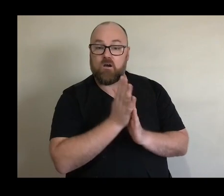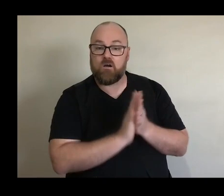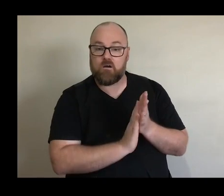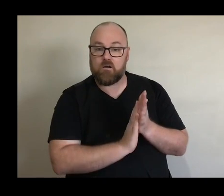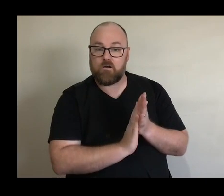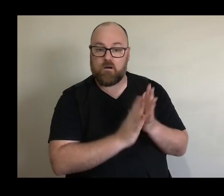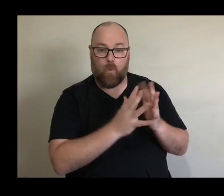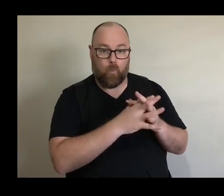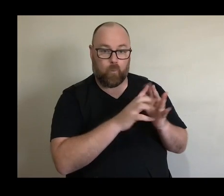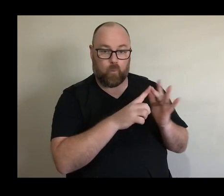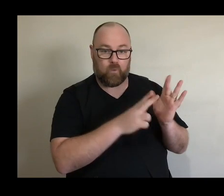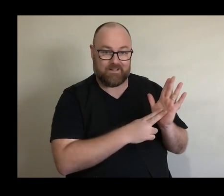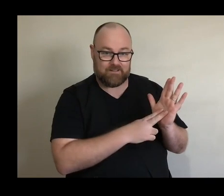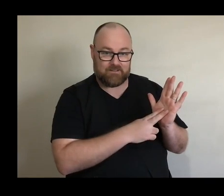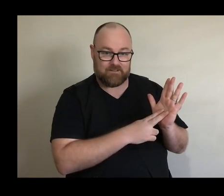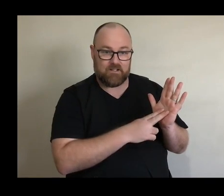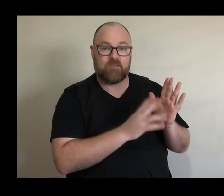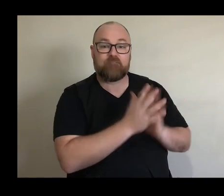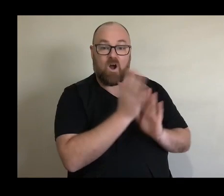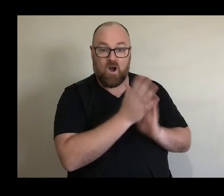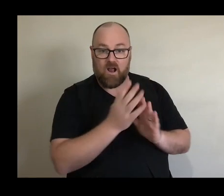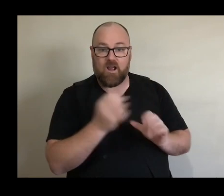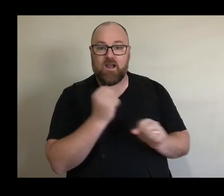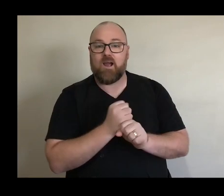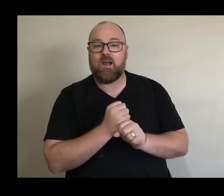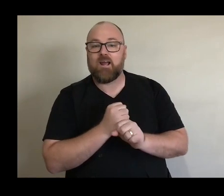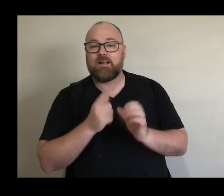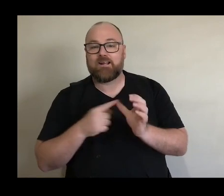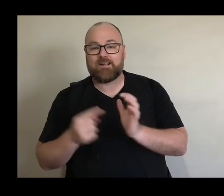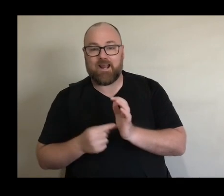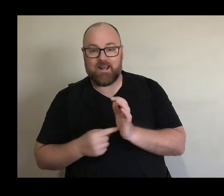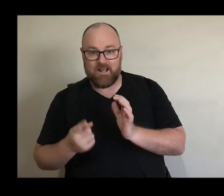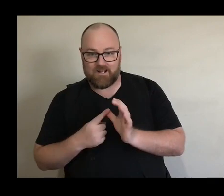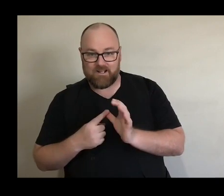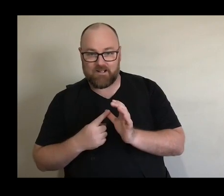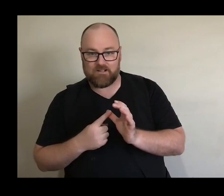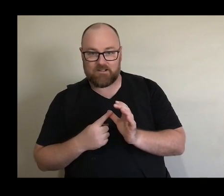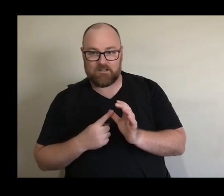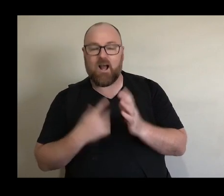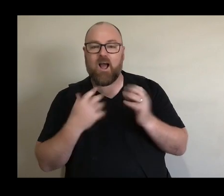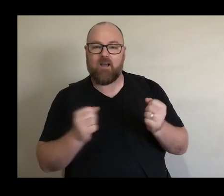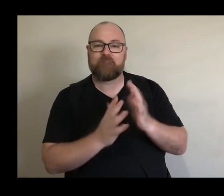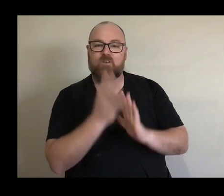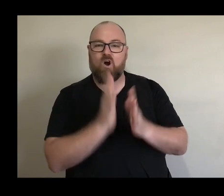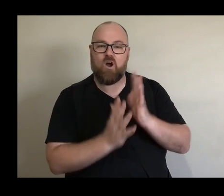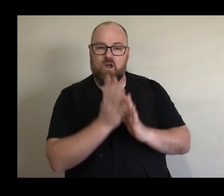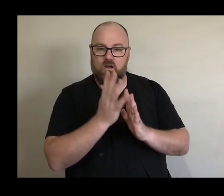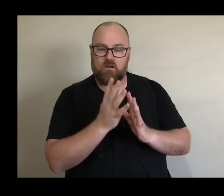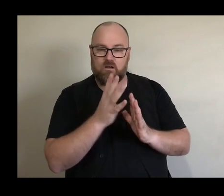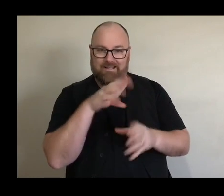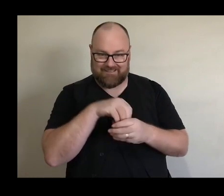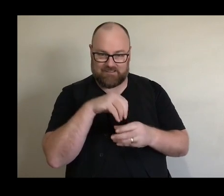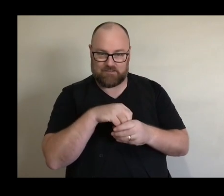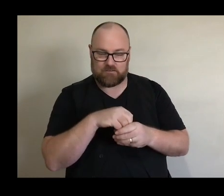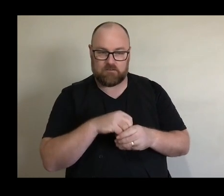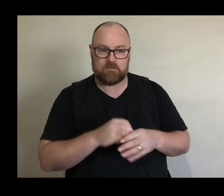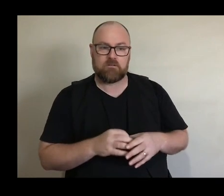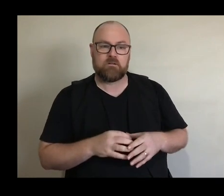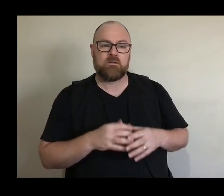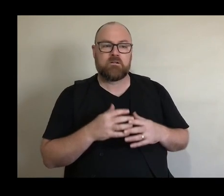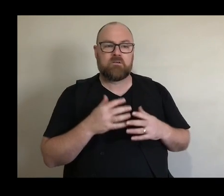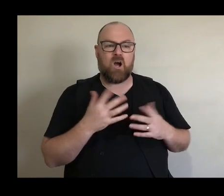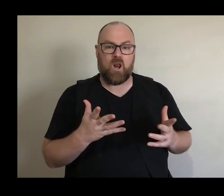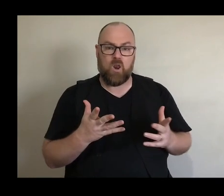So Wingara has the word fire in it. And actually a lot of words that have something to say